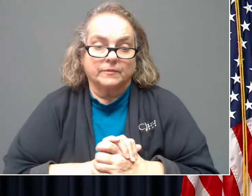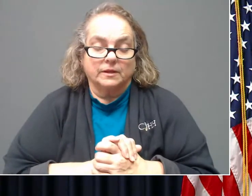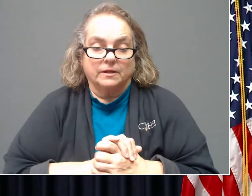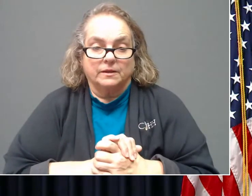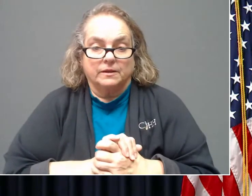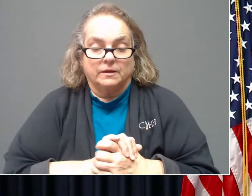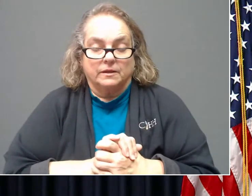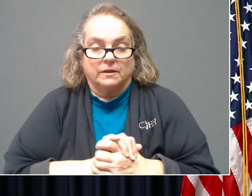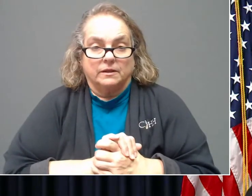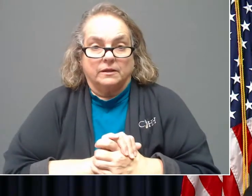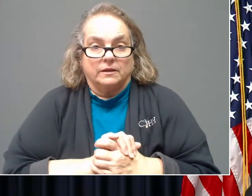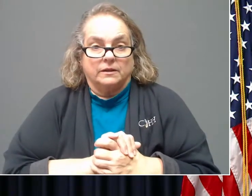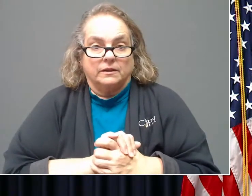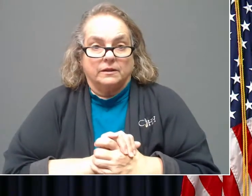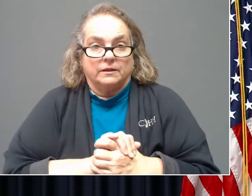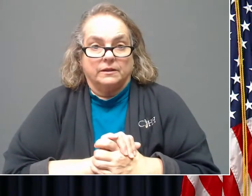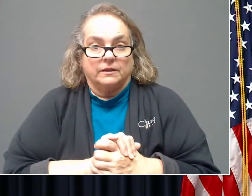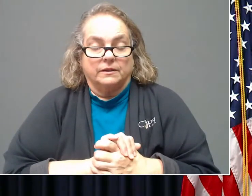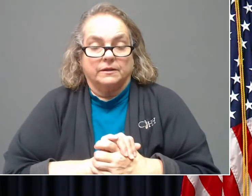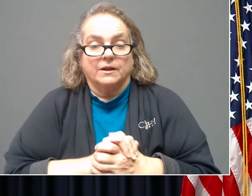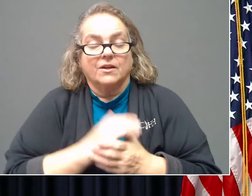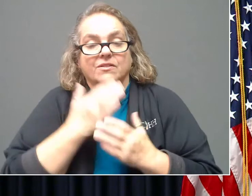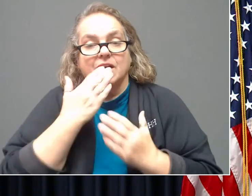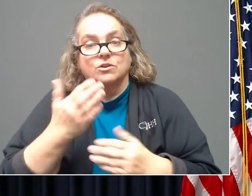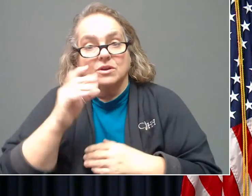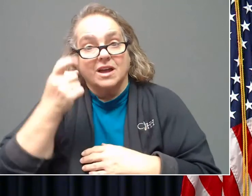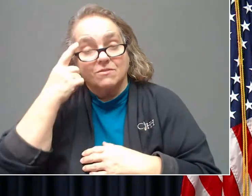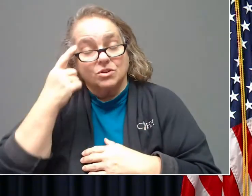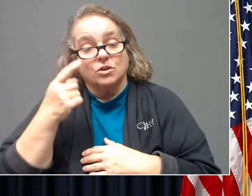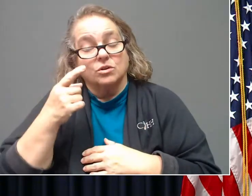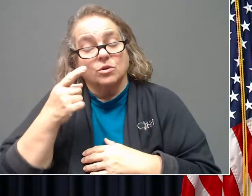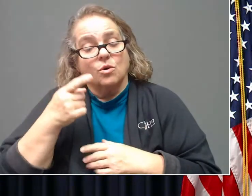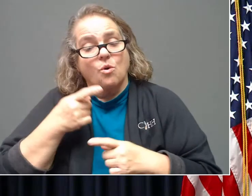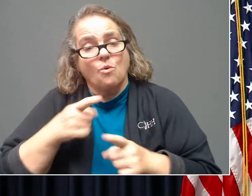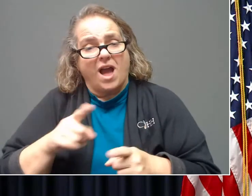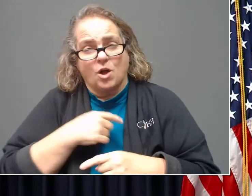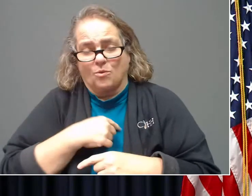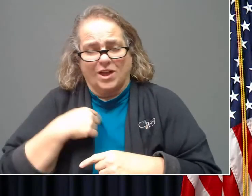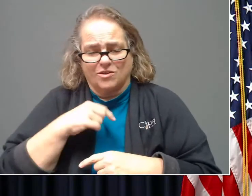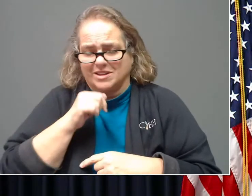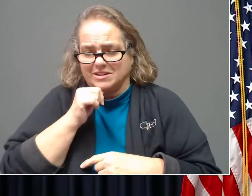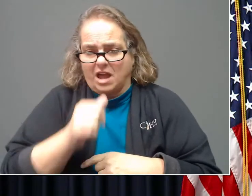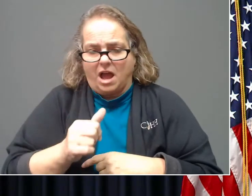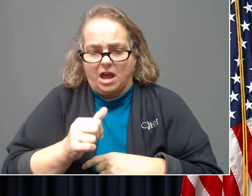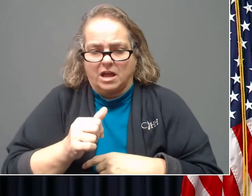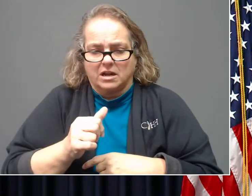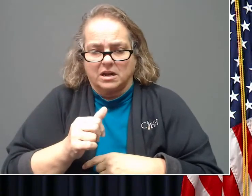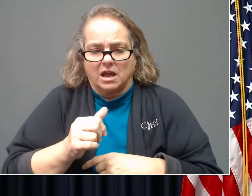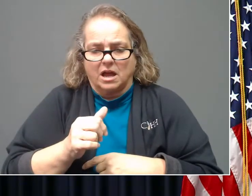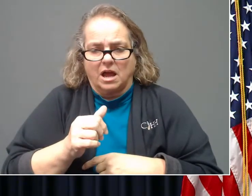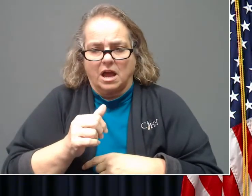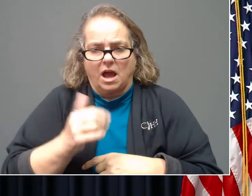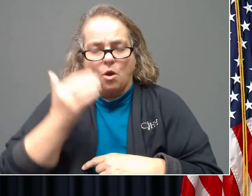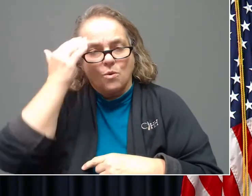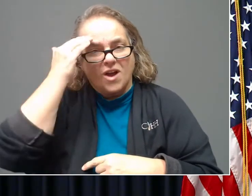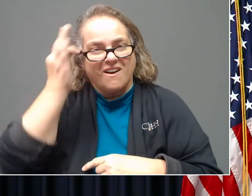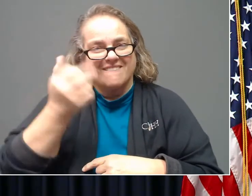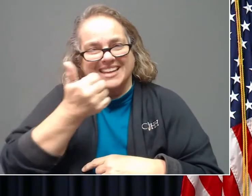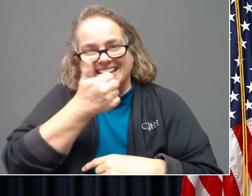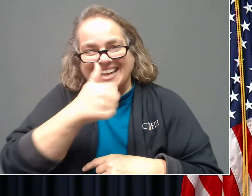Thanks, Governor. While we're not aware of any official cases of the new variants of COVID-19 in